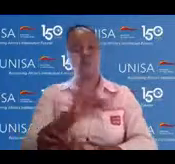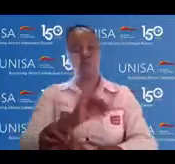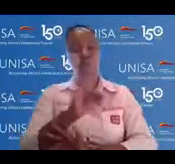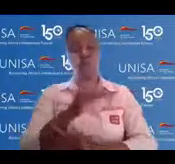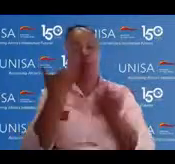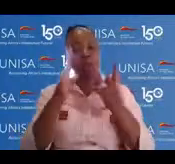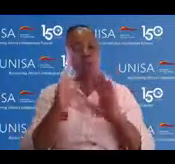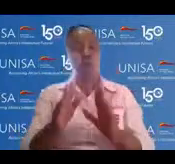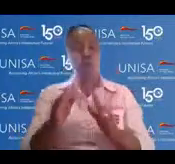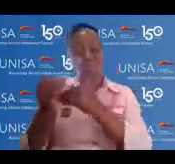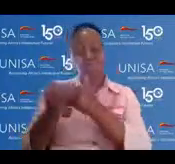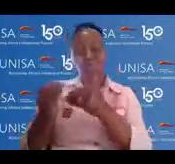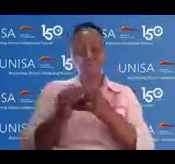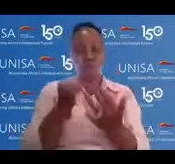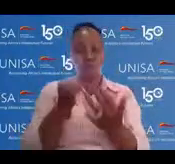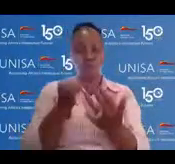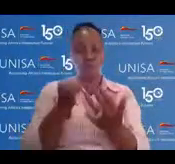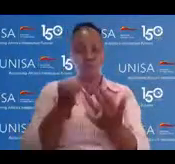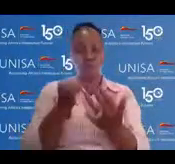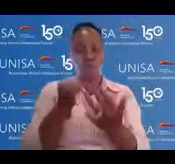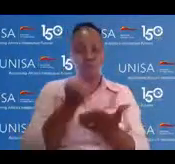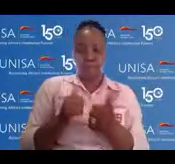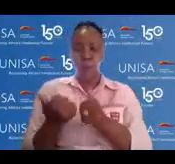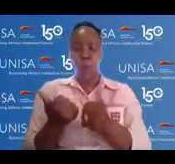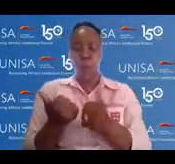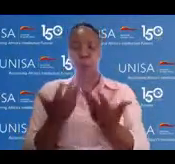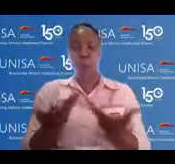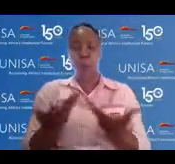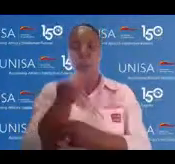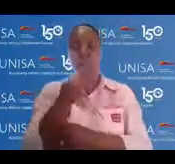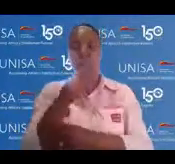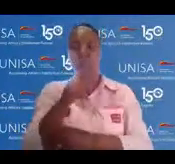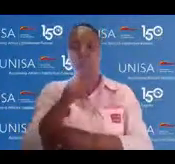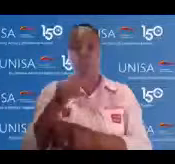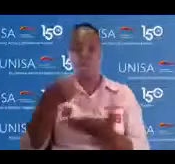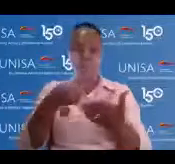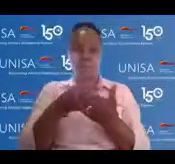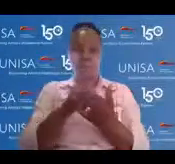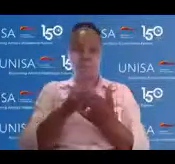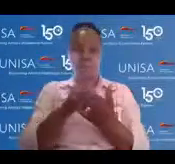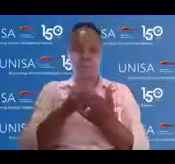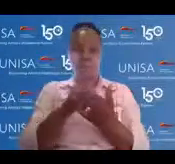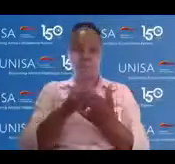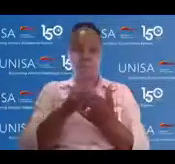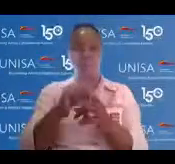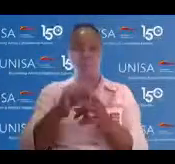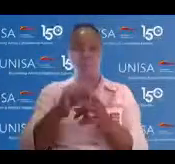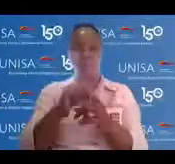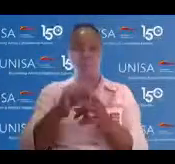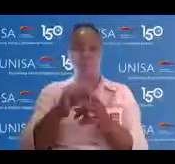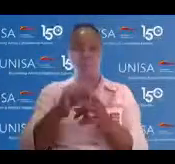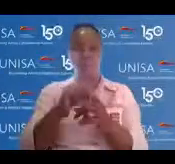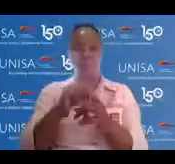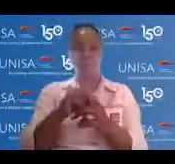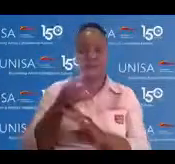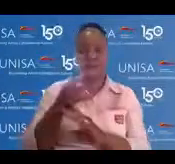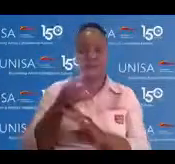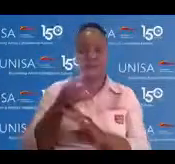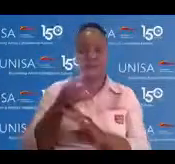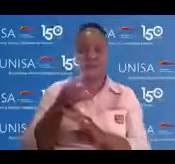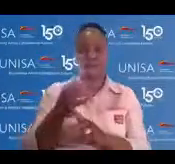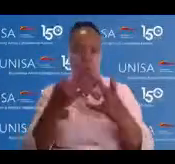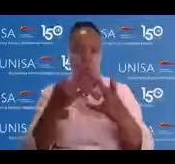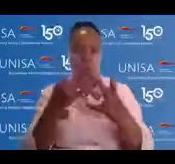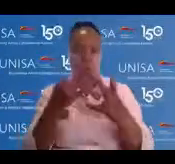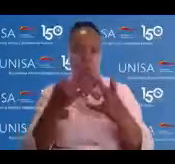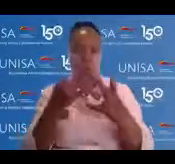each other, and those scripts are then marked directly after each other, and the lecturer is on the lookout for any possible copying